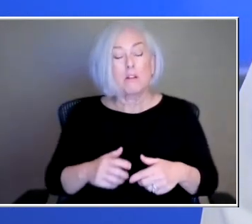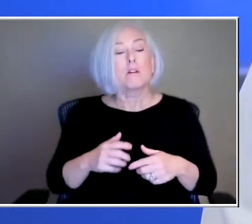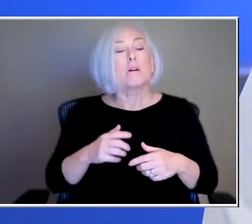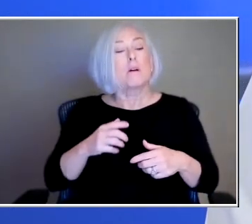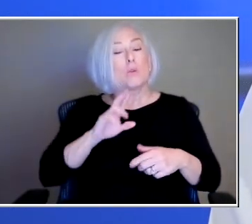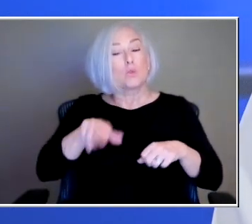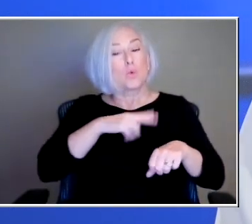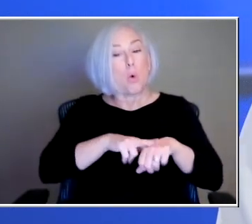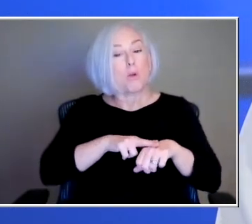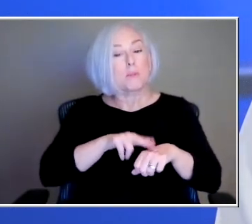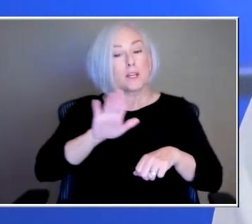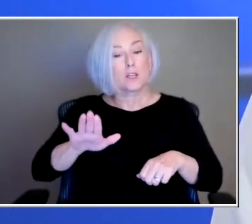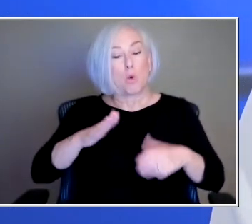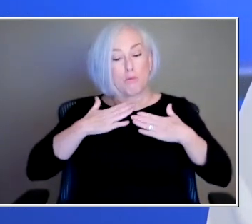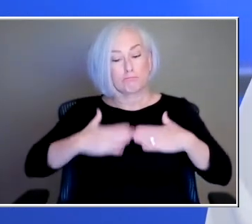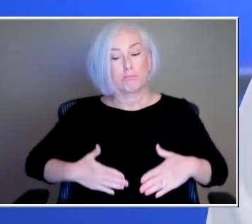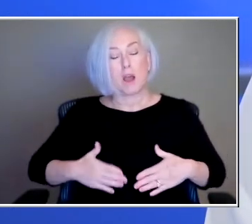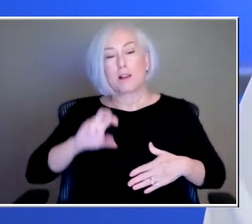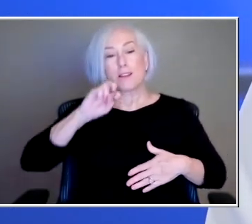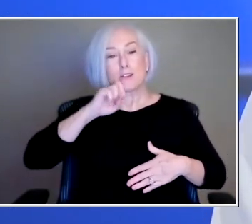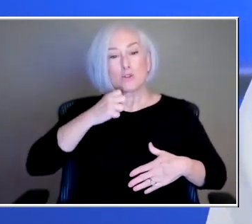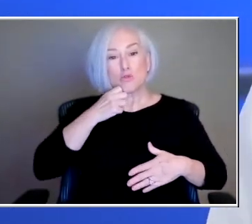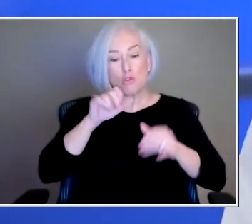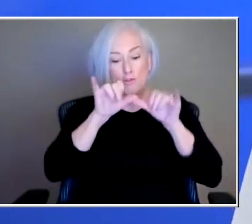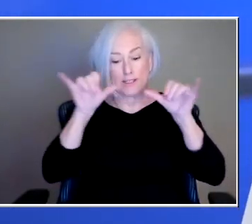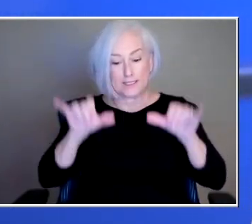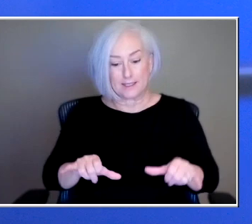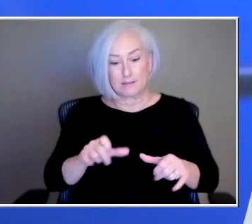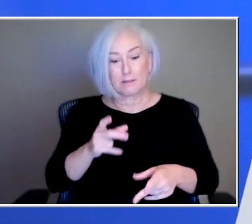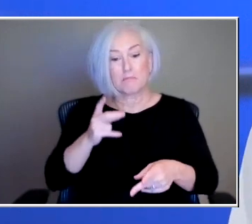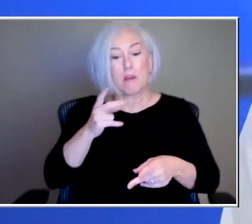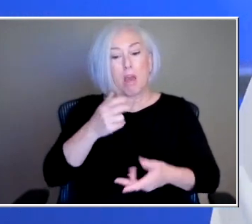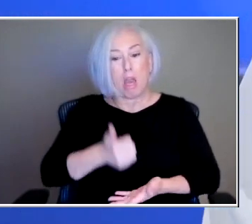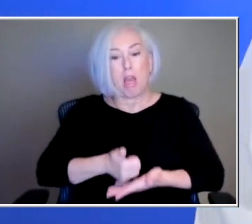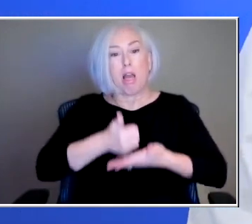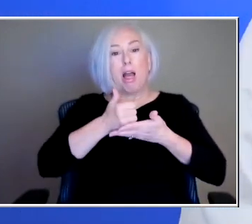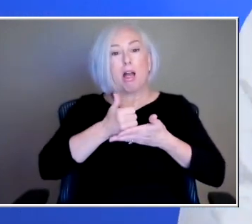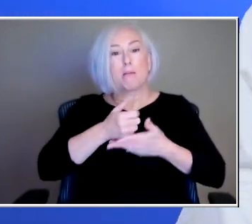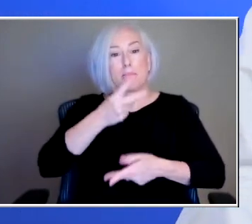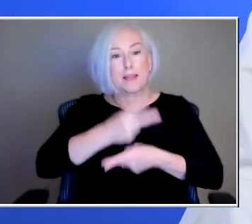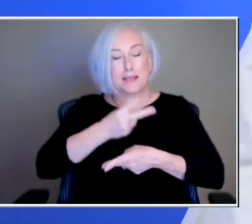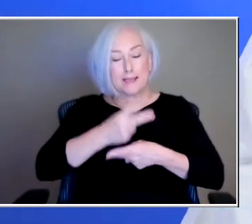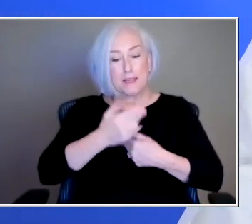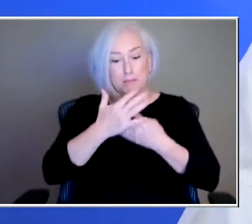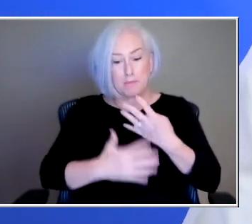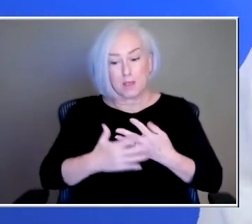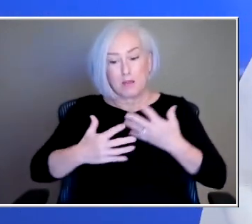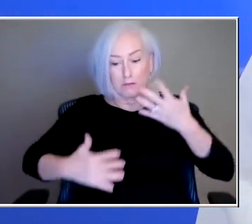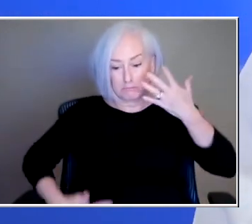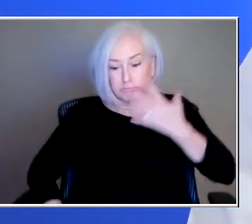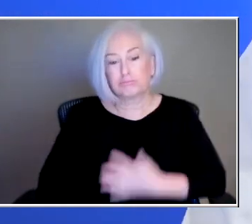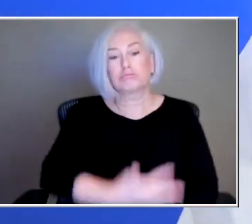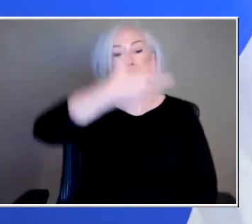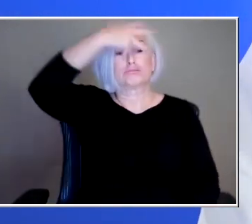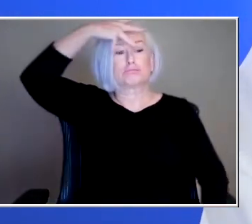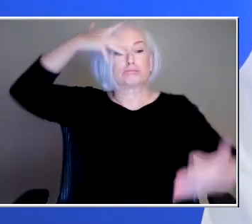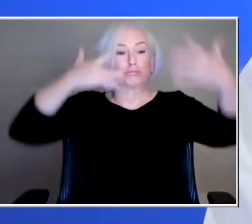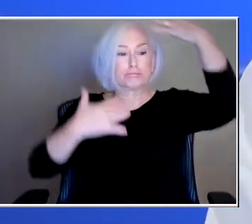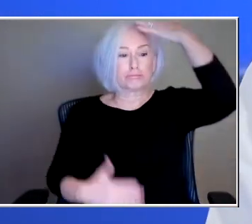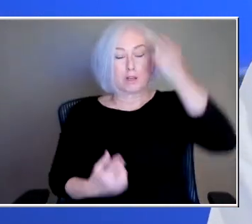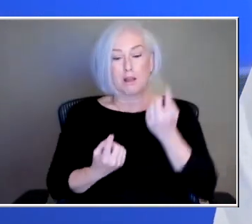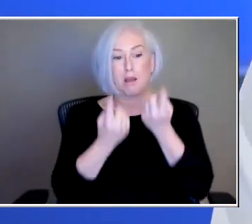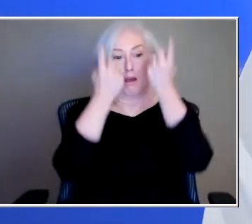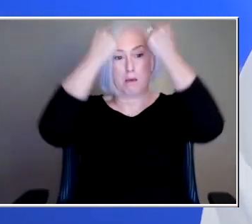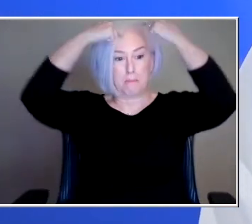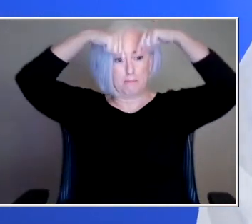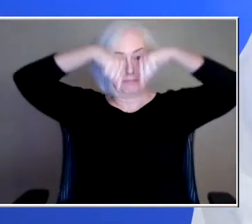system. So that part of our nervous system that we can't control. It happens automatically. And so it's going to constrict our blood vessels. It's going to increase our heart rate a